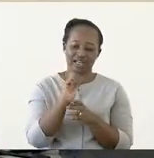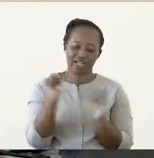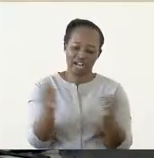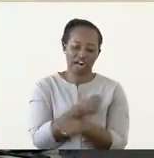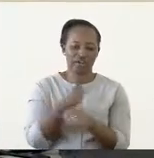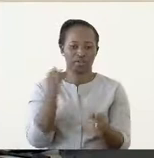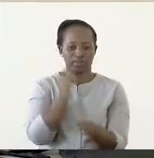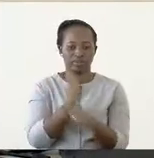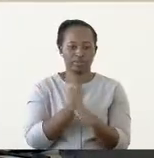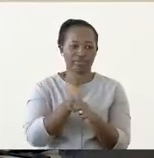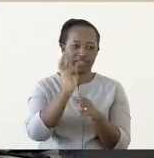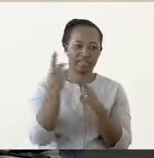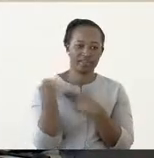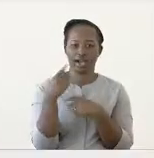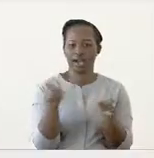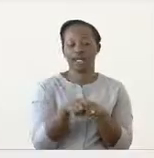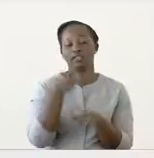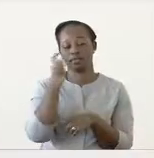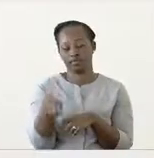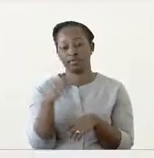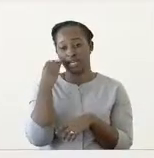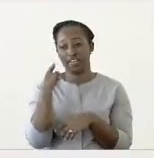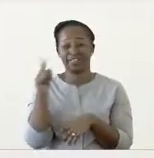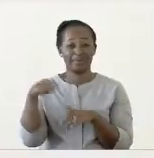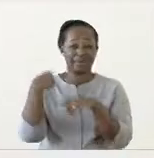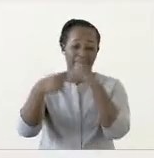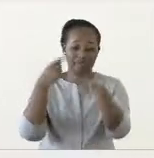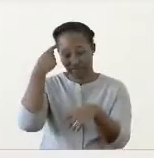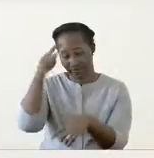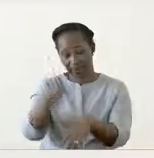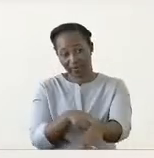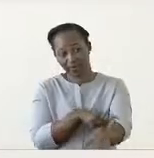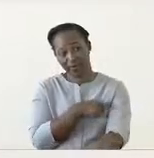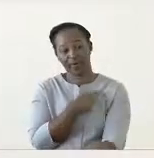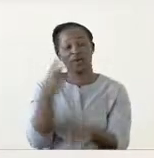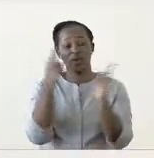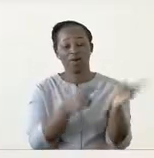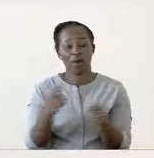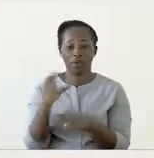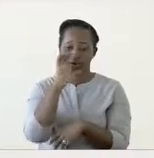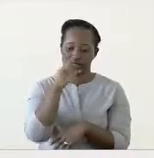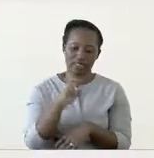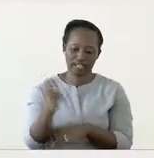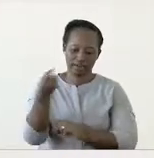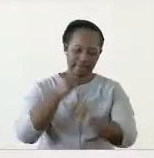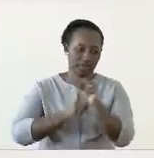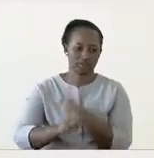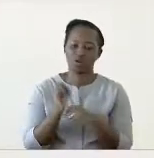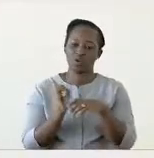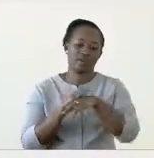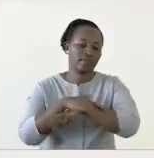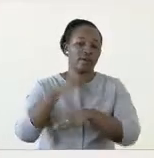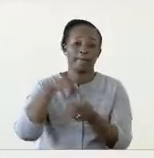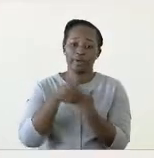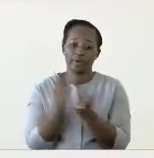is required. If this continues for a long, normal cells functioning is going to be affected, as I mentioned, because the cells